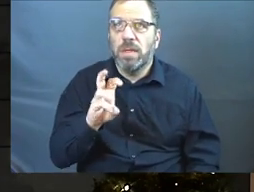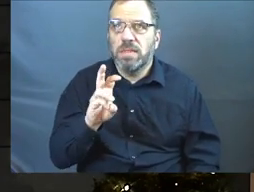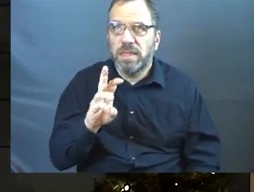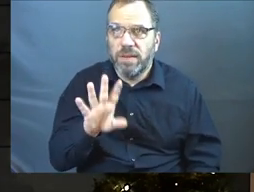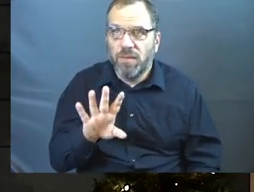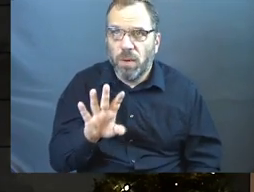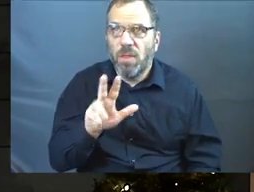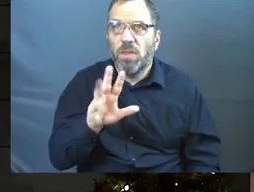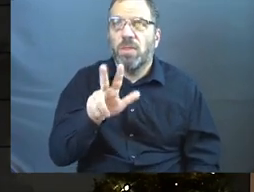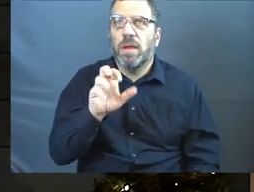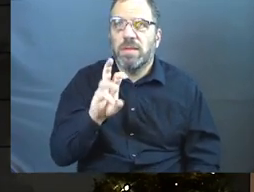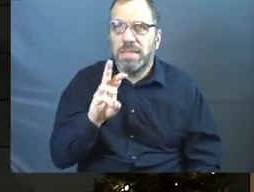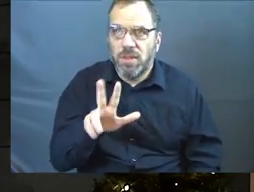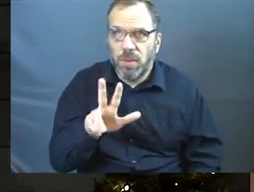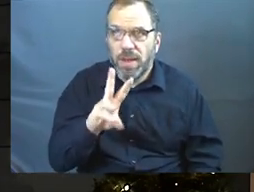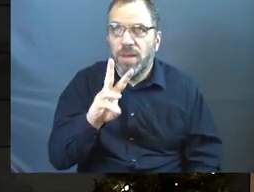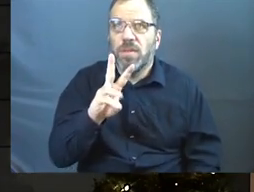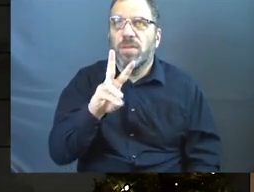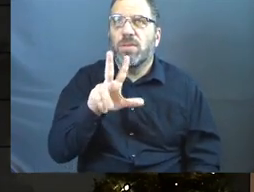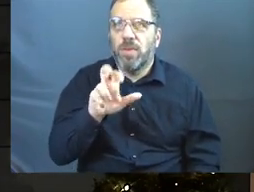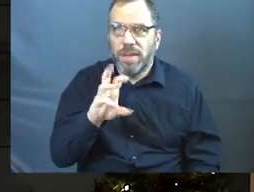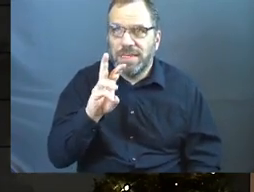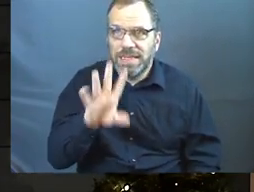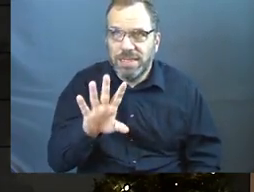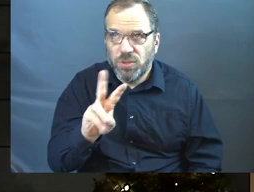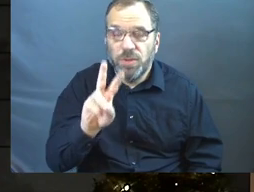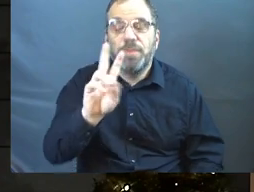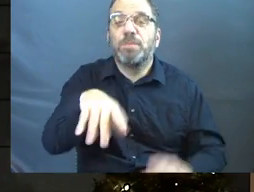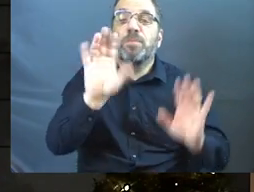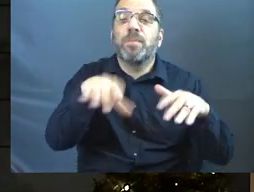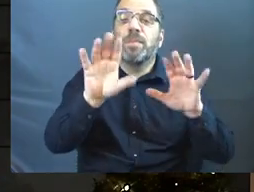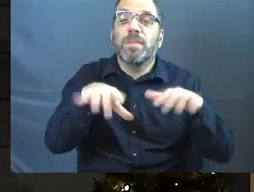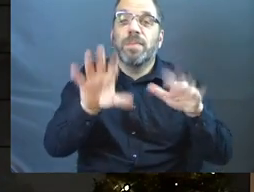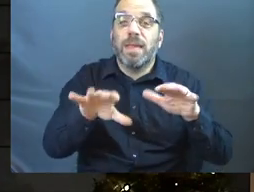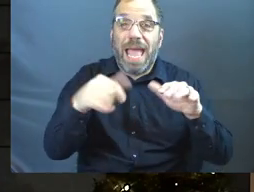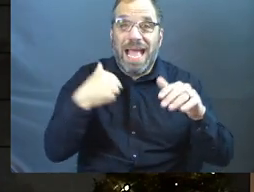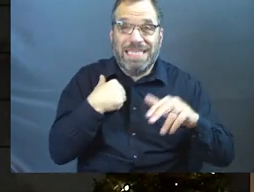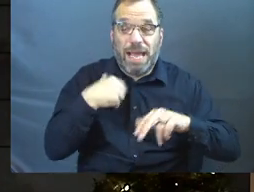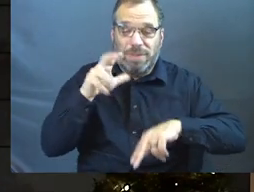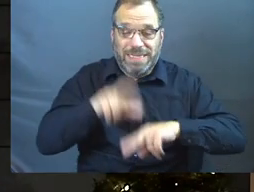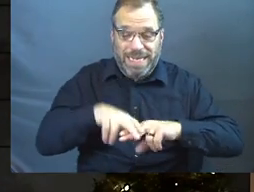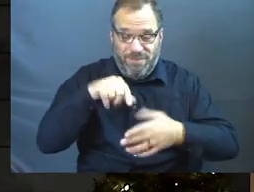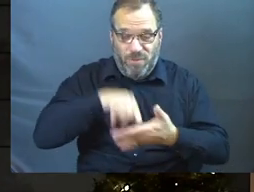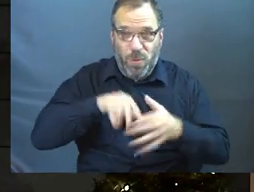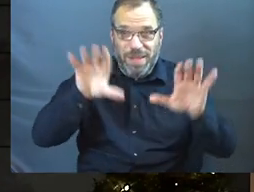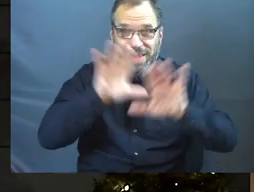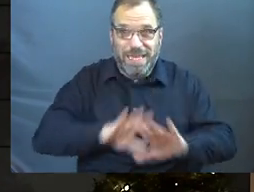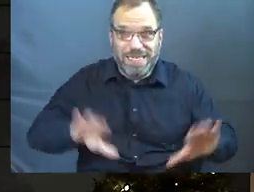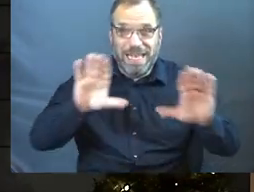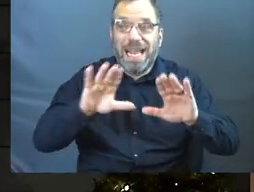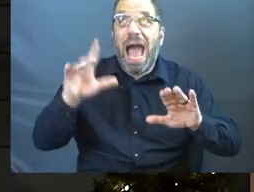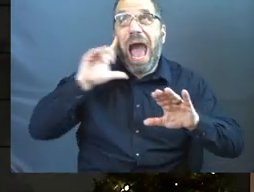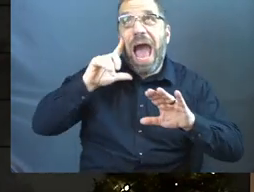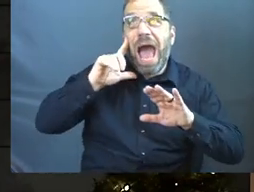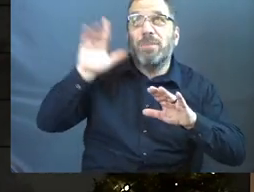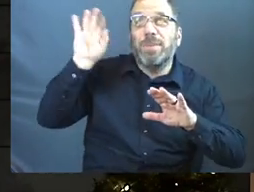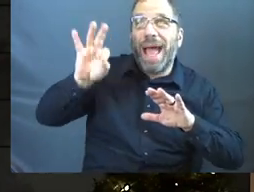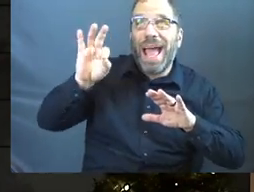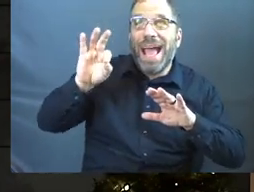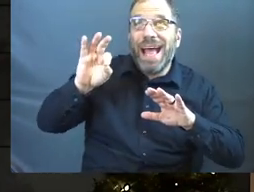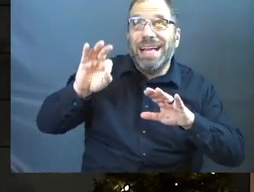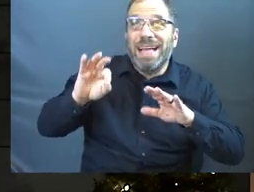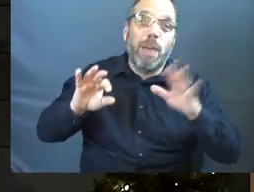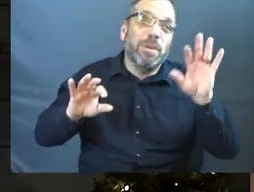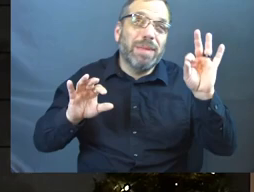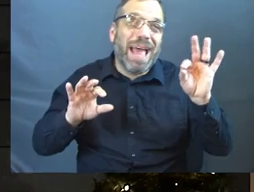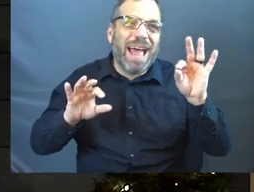can get there again. But we are in the last week, and I'll be honest with you, as I was getting ready for this Sunday, I originally had something else that I was like, oh, I'm going to jump into